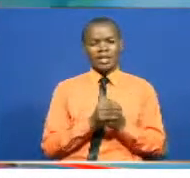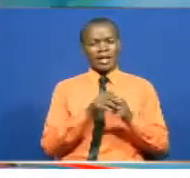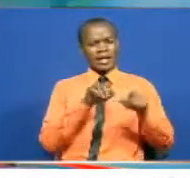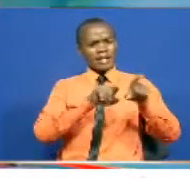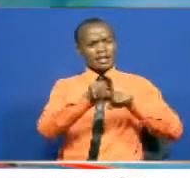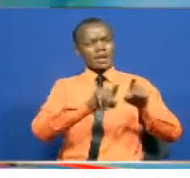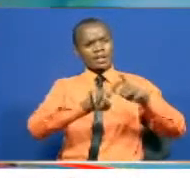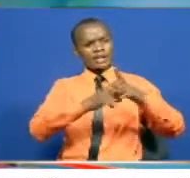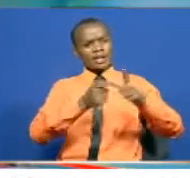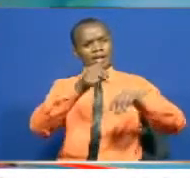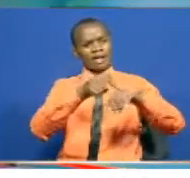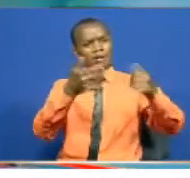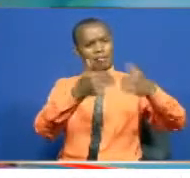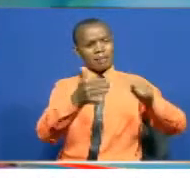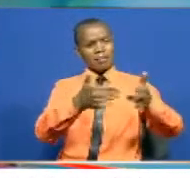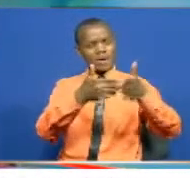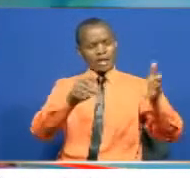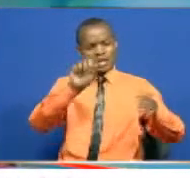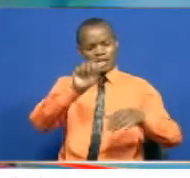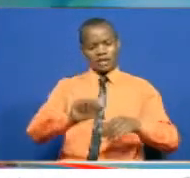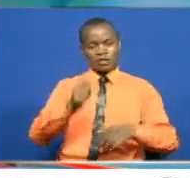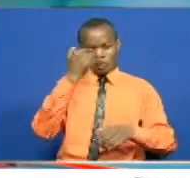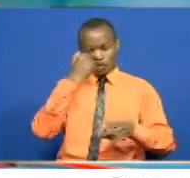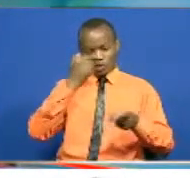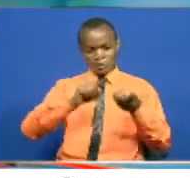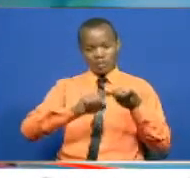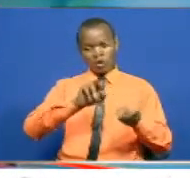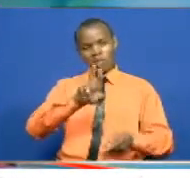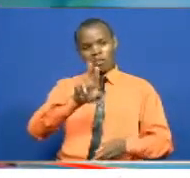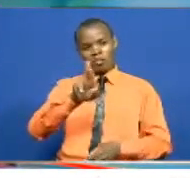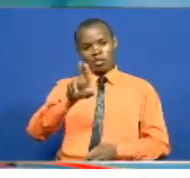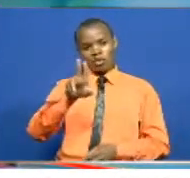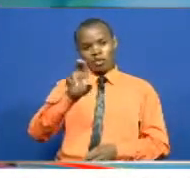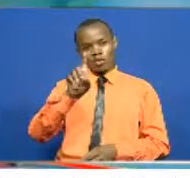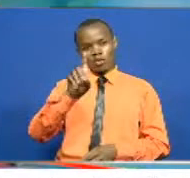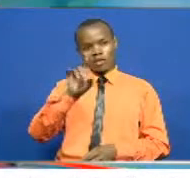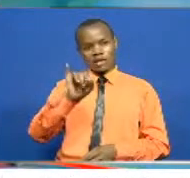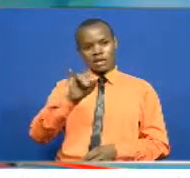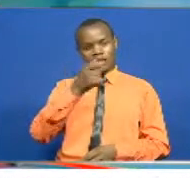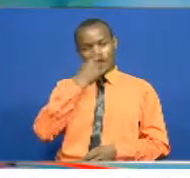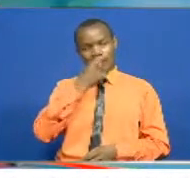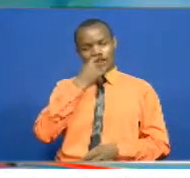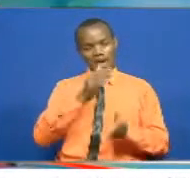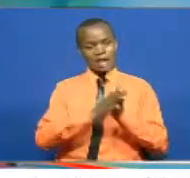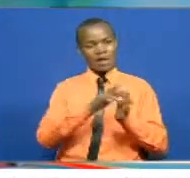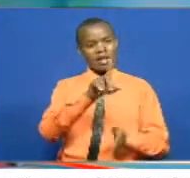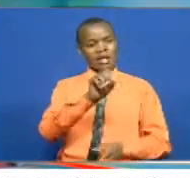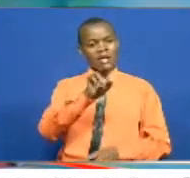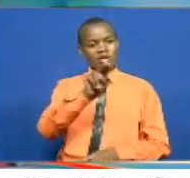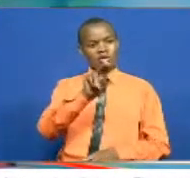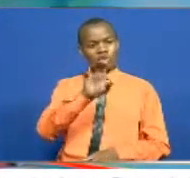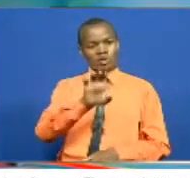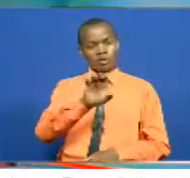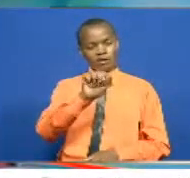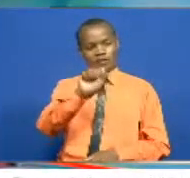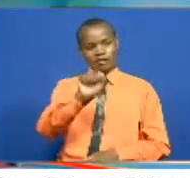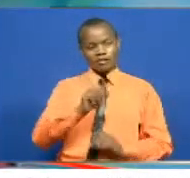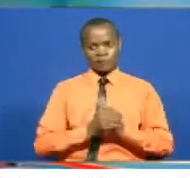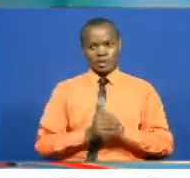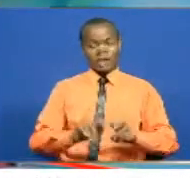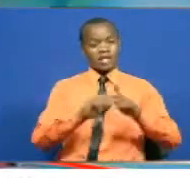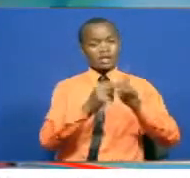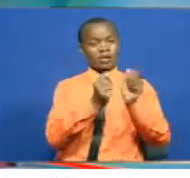you had to play against South Sudan, Burundi, Somalia, Tanzania, and Eritrea. Let me simply call it the Zone 5 matches. So, gentlemen, I'll start with you,